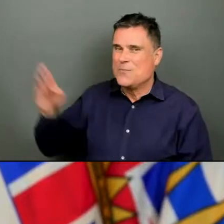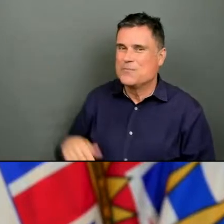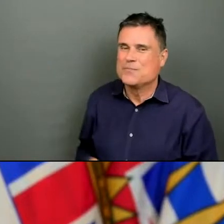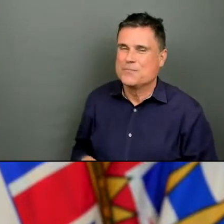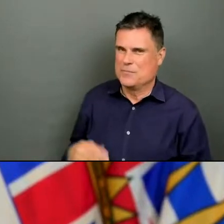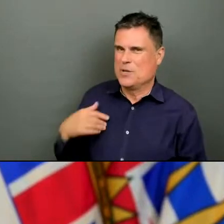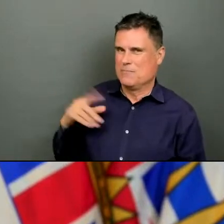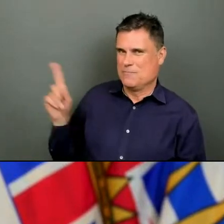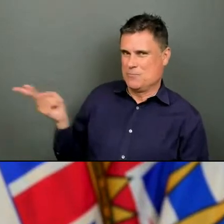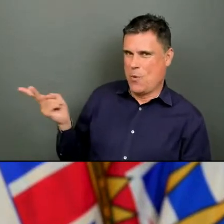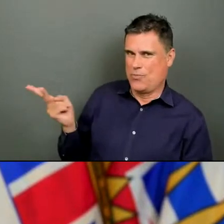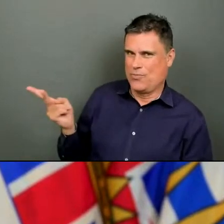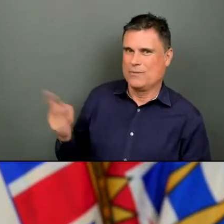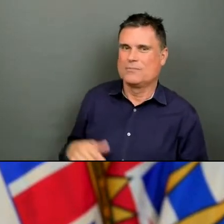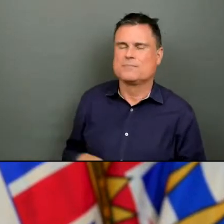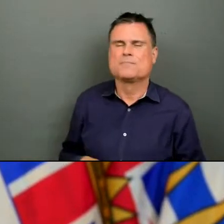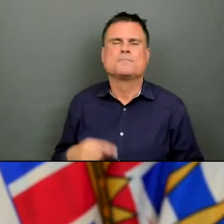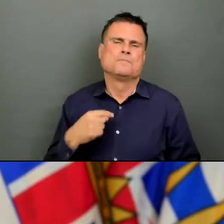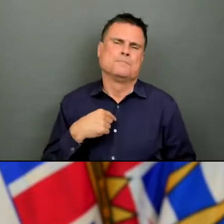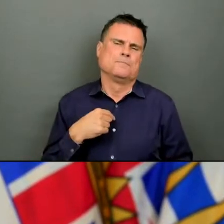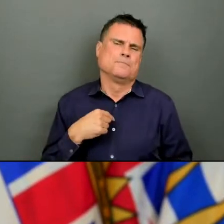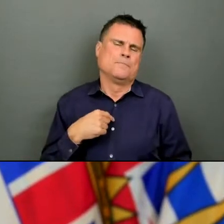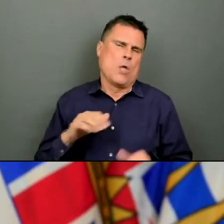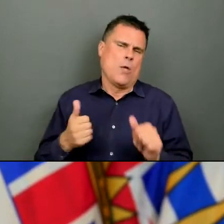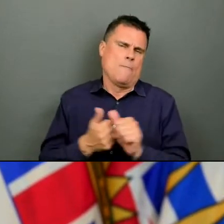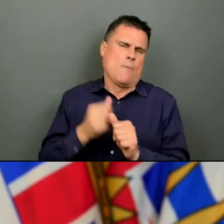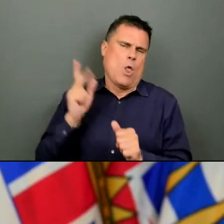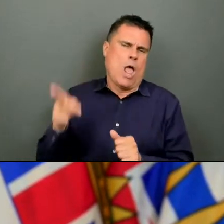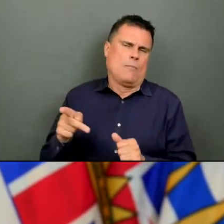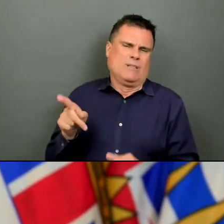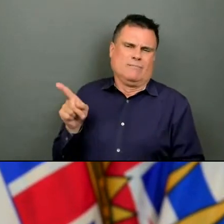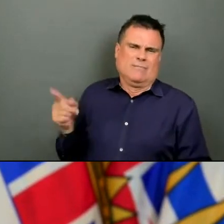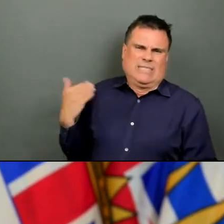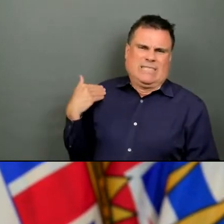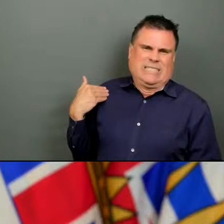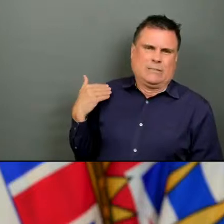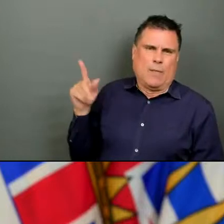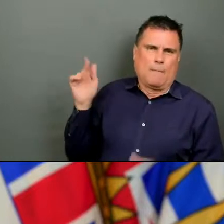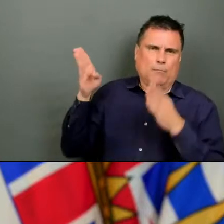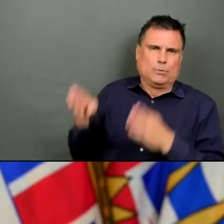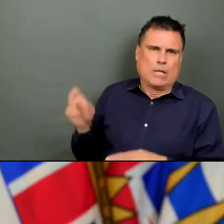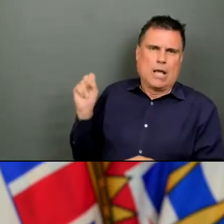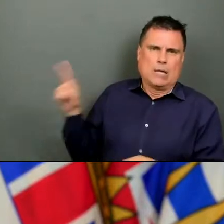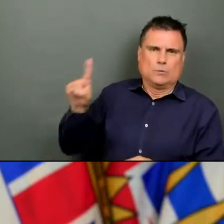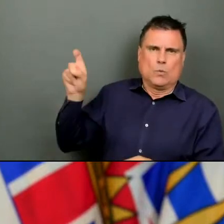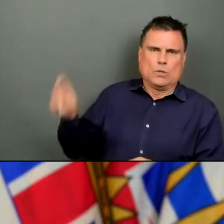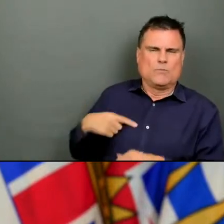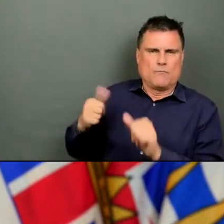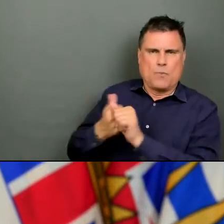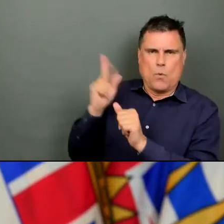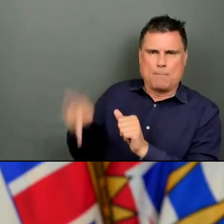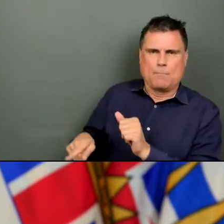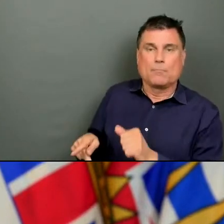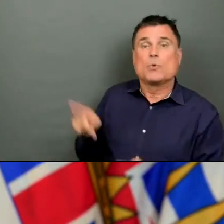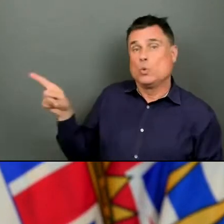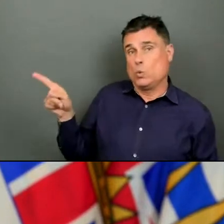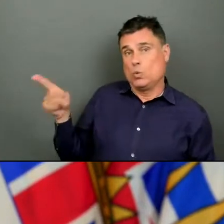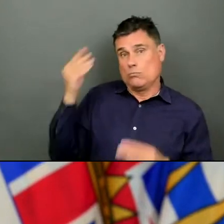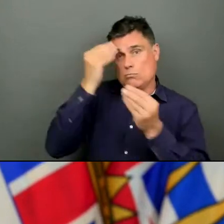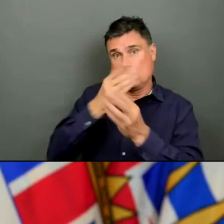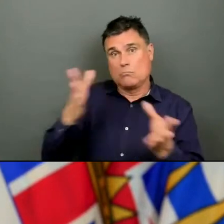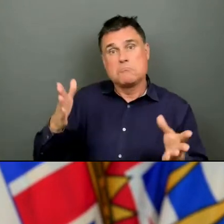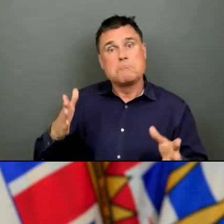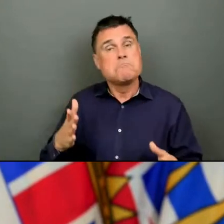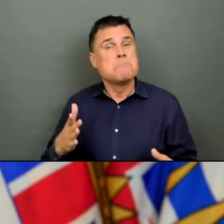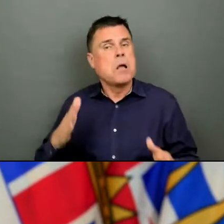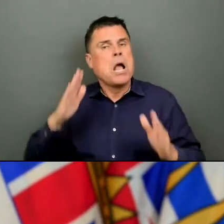Hi, Dr. Henry and Minister Dix. I'm just going to follow up with what Shannon was asking about, because you did mention that we